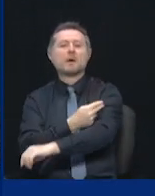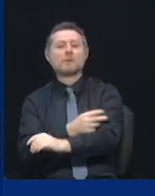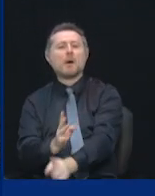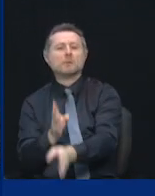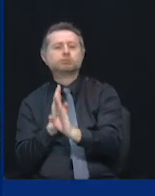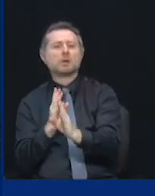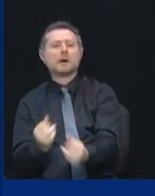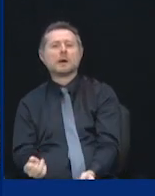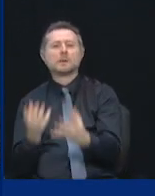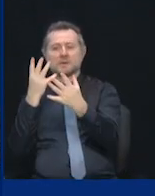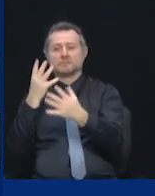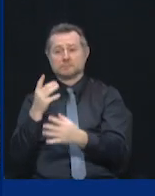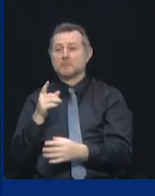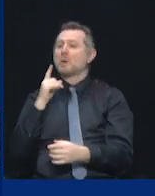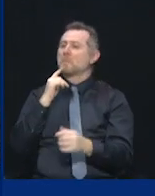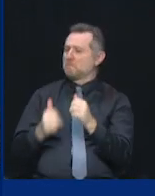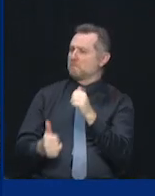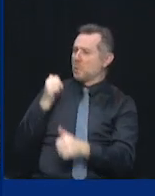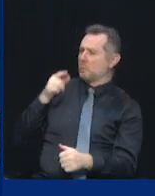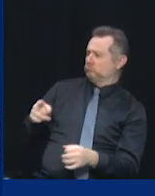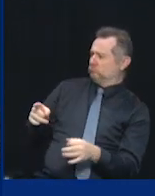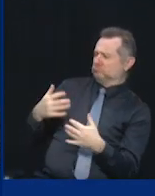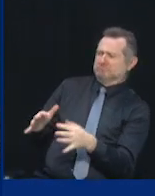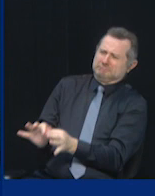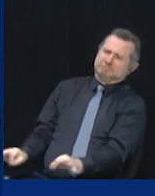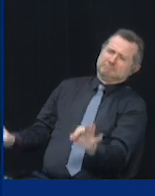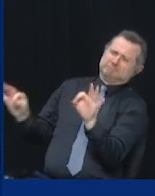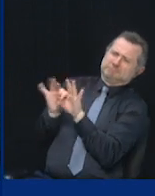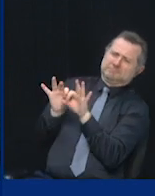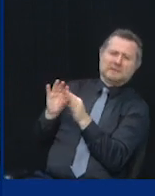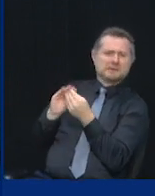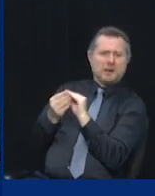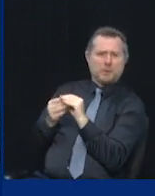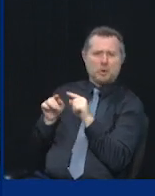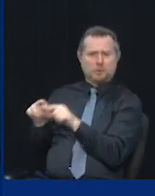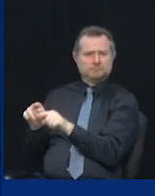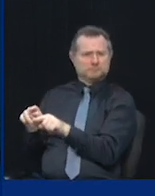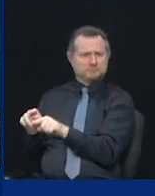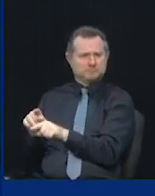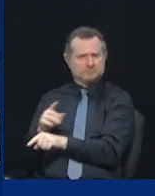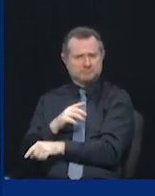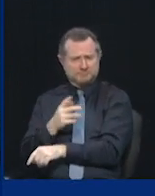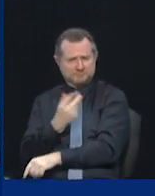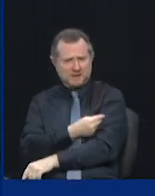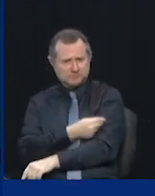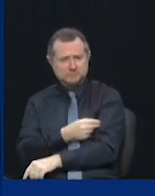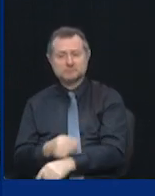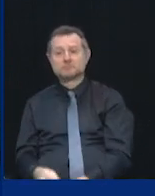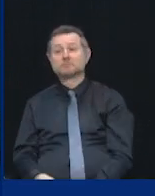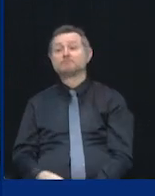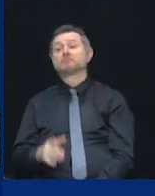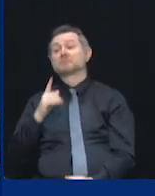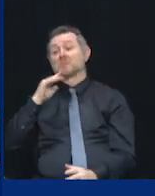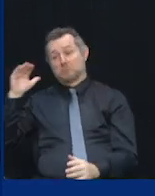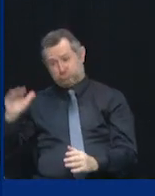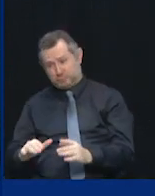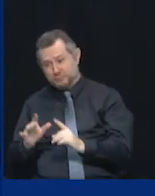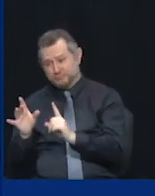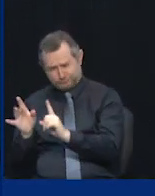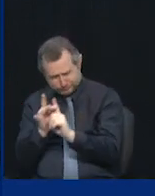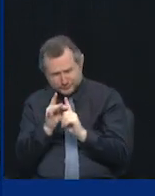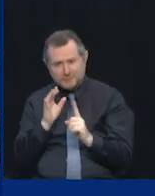the most important metric to watch, is the vaccination rate. Positivity is good. Hospitalization is